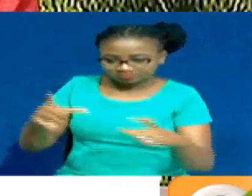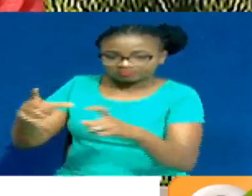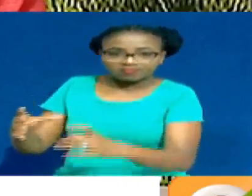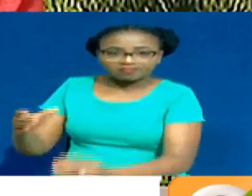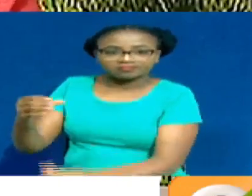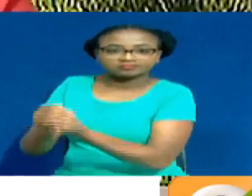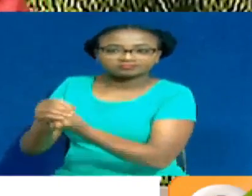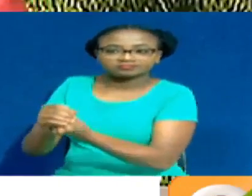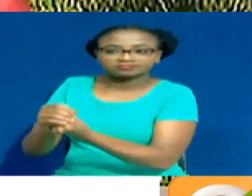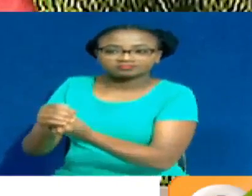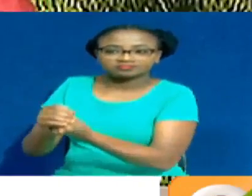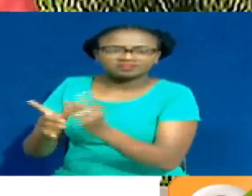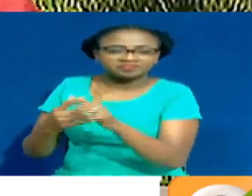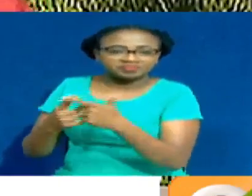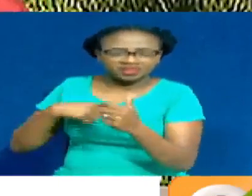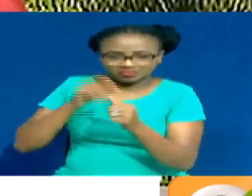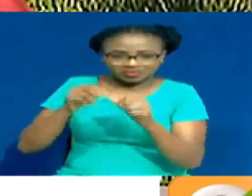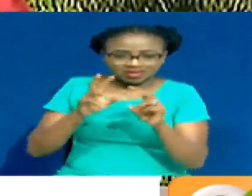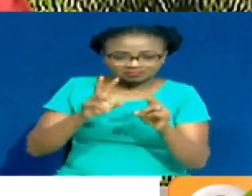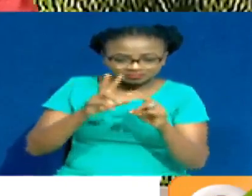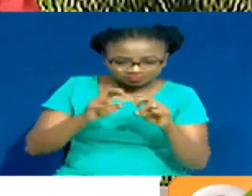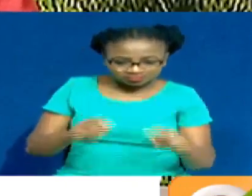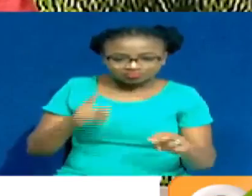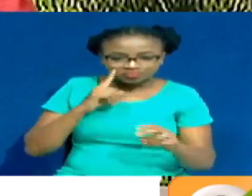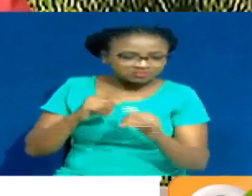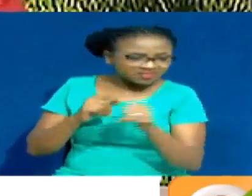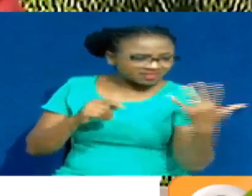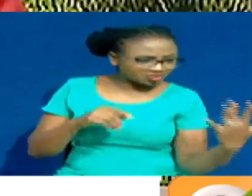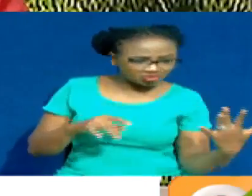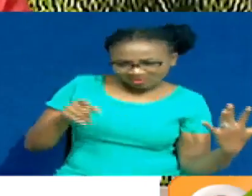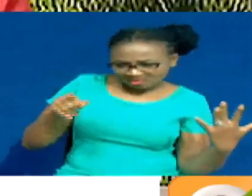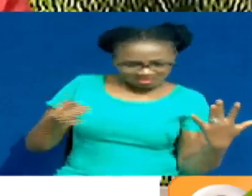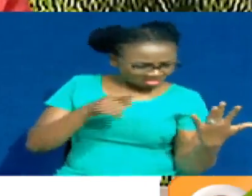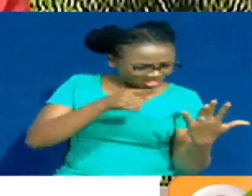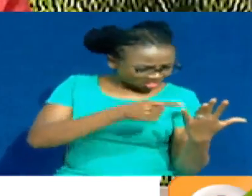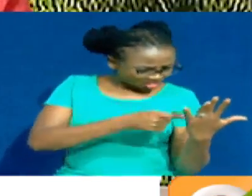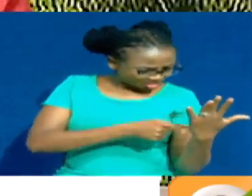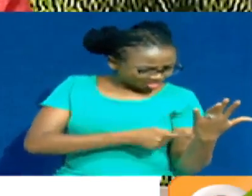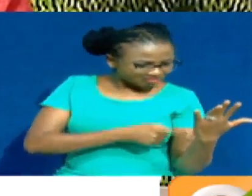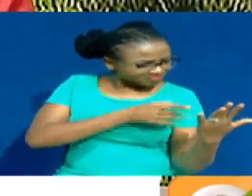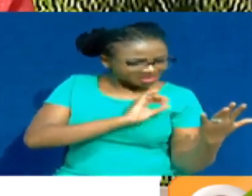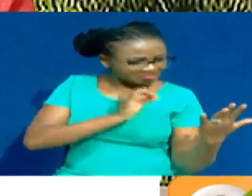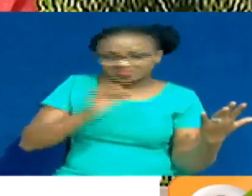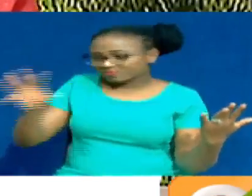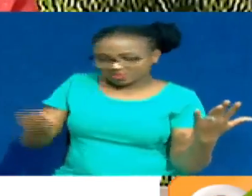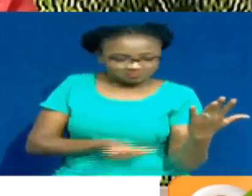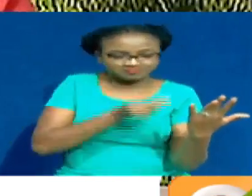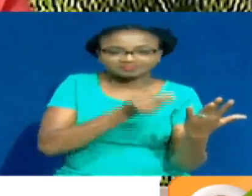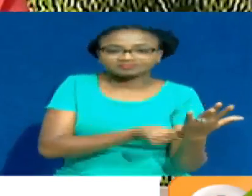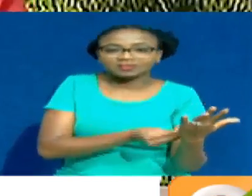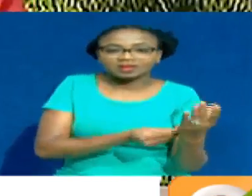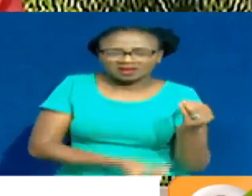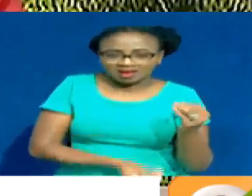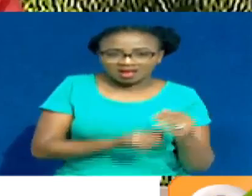you upload your title so that we can check with other documentations that we have in order to complete the documents in your file. Because we are asking